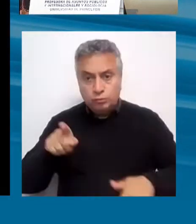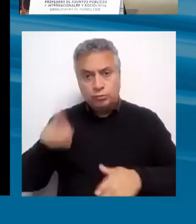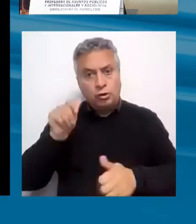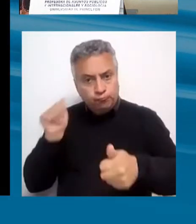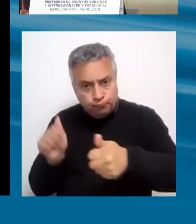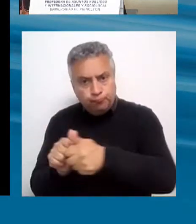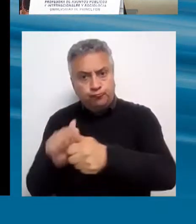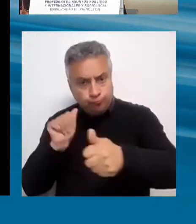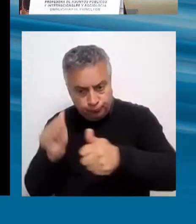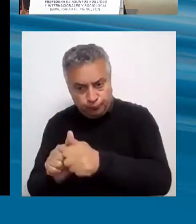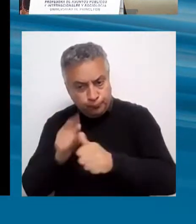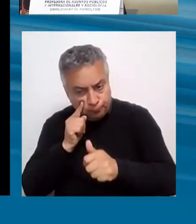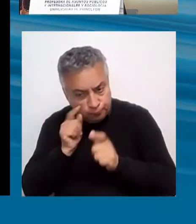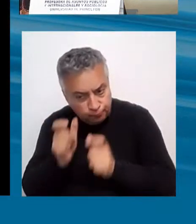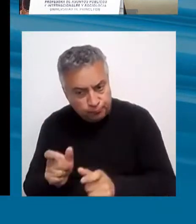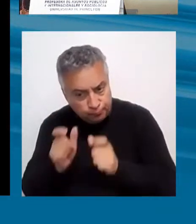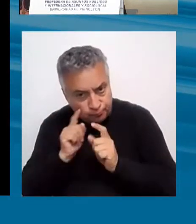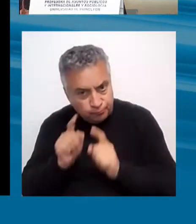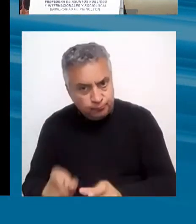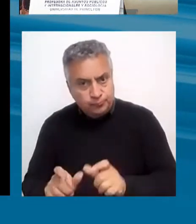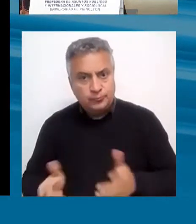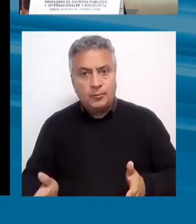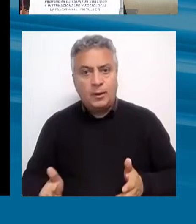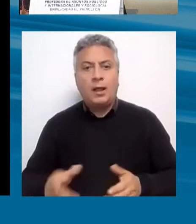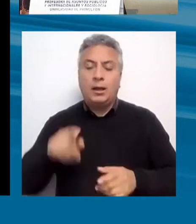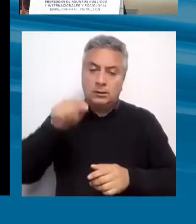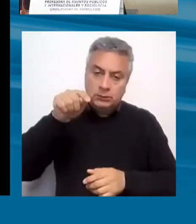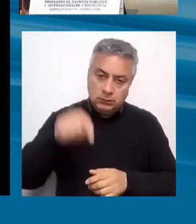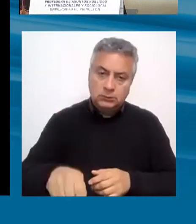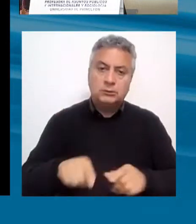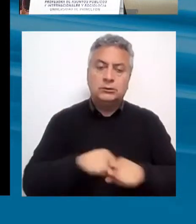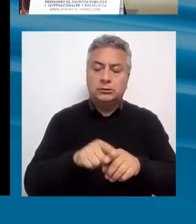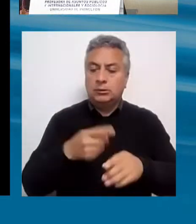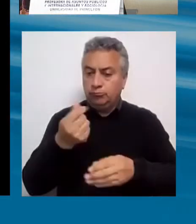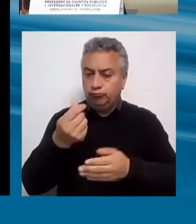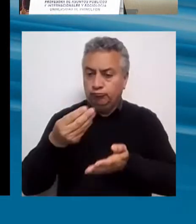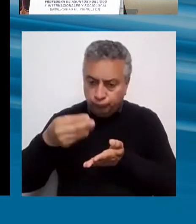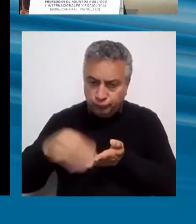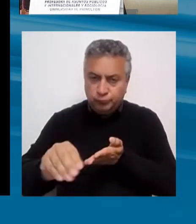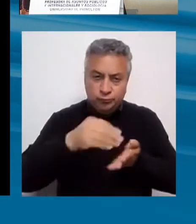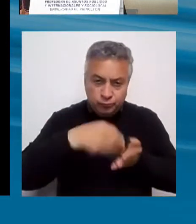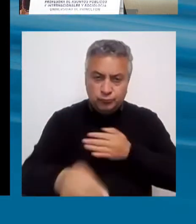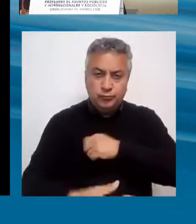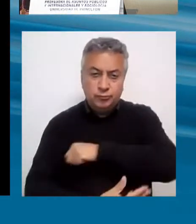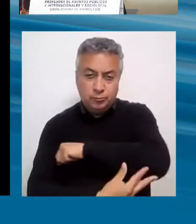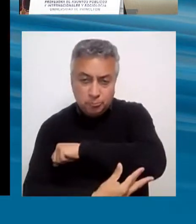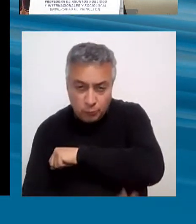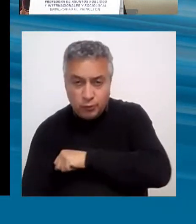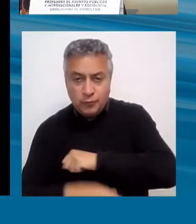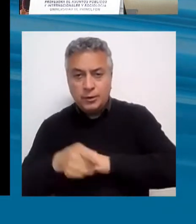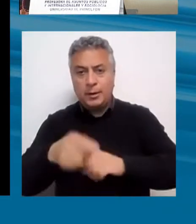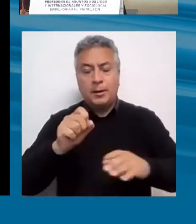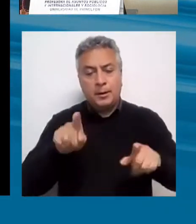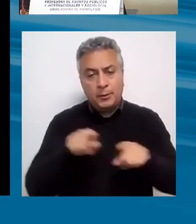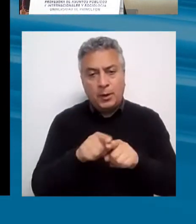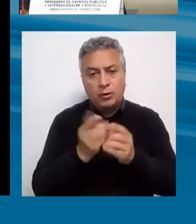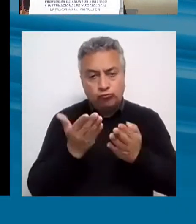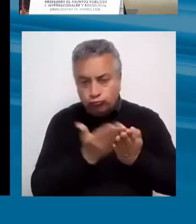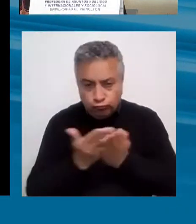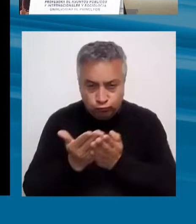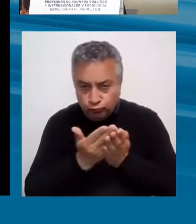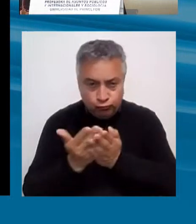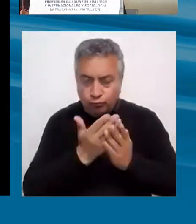accompany families throughout the pregnancy and afterwards, to provide